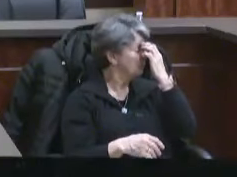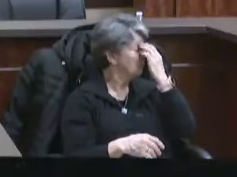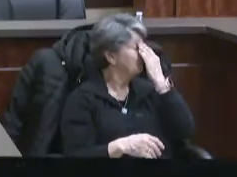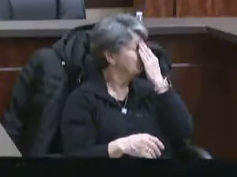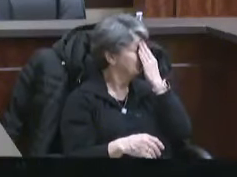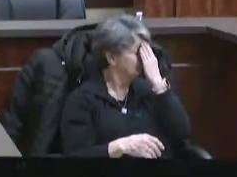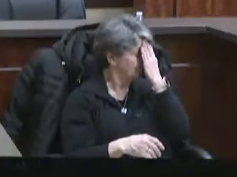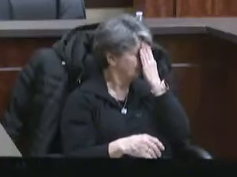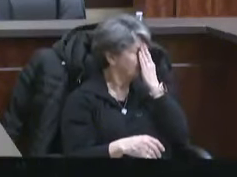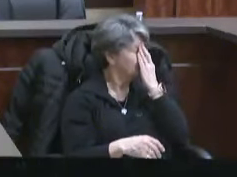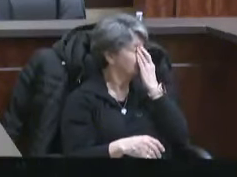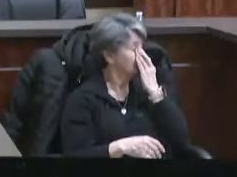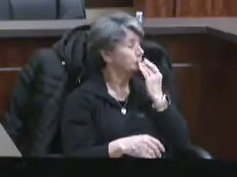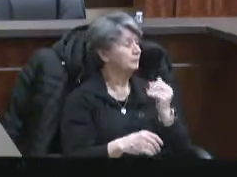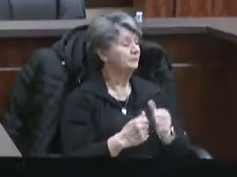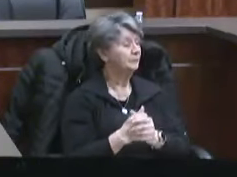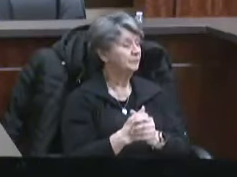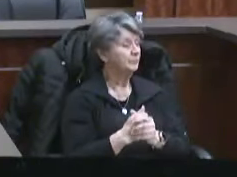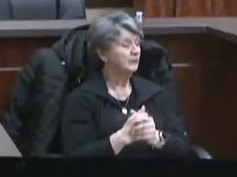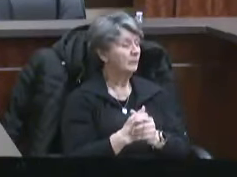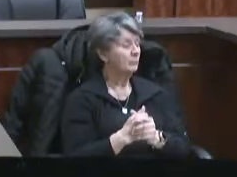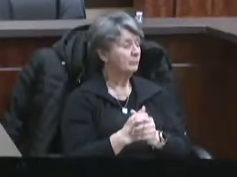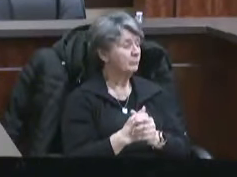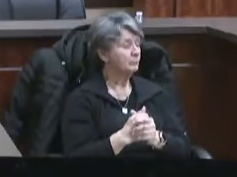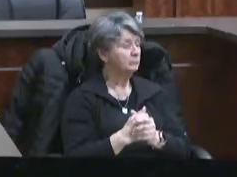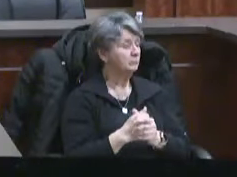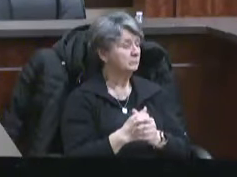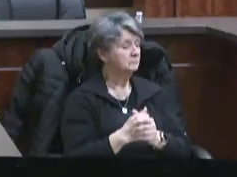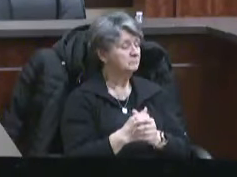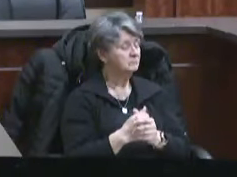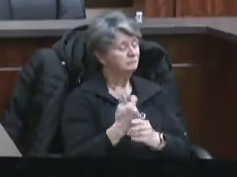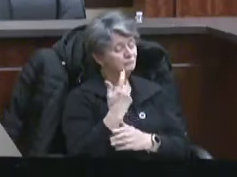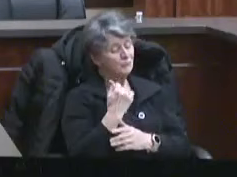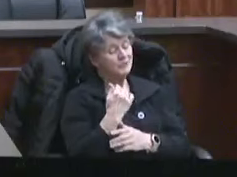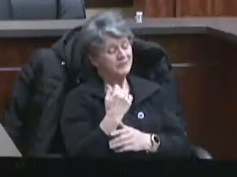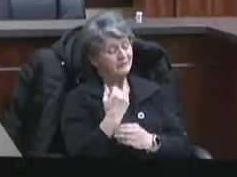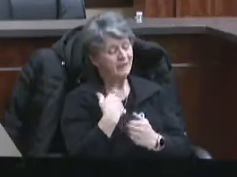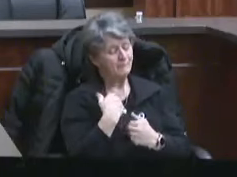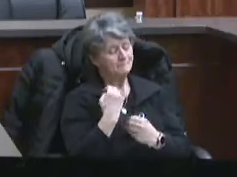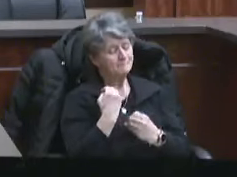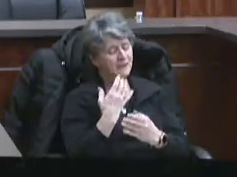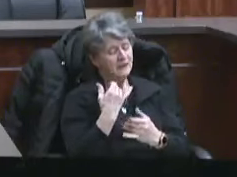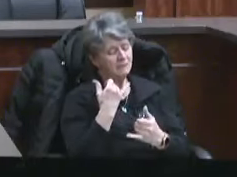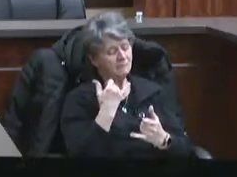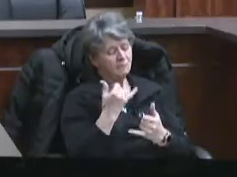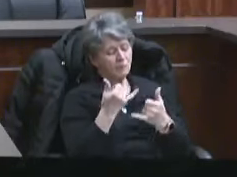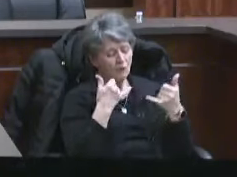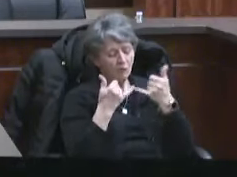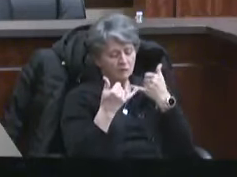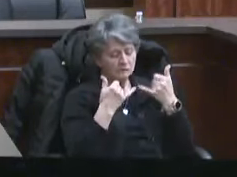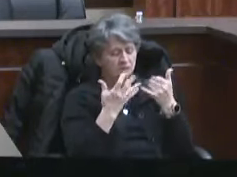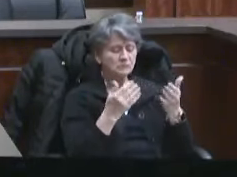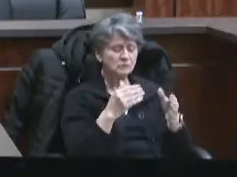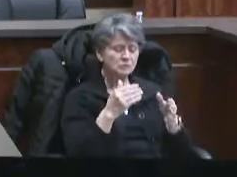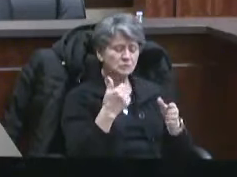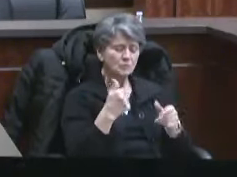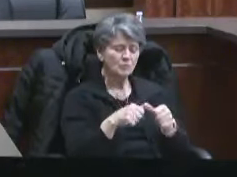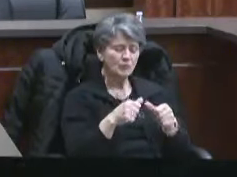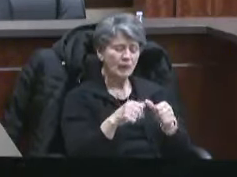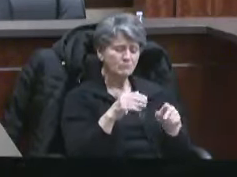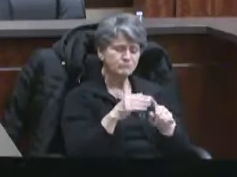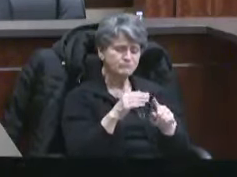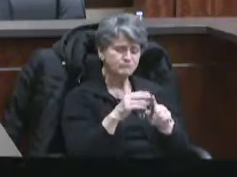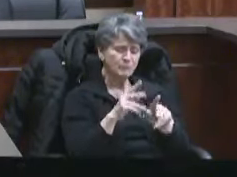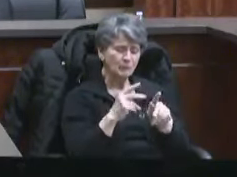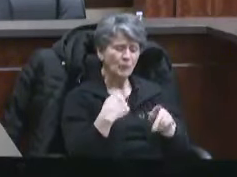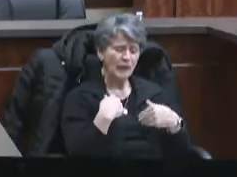I have gotten quite a few phone calls the last couple of weeks. I want to remind people that we do have speed limits